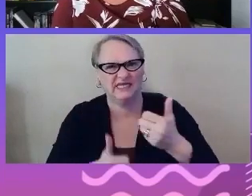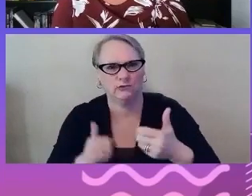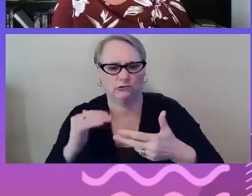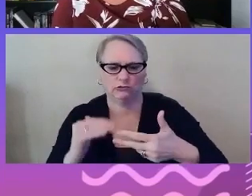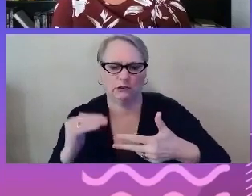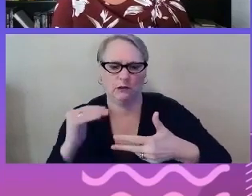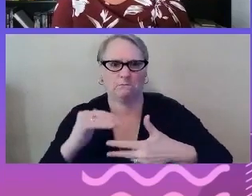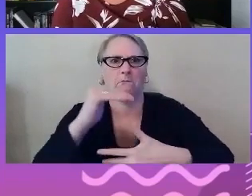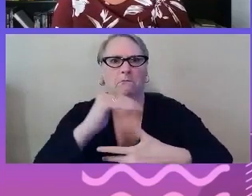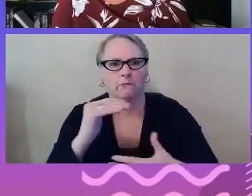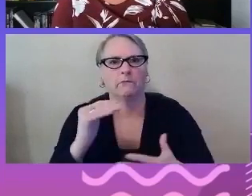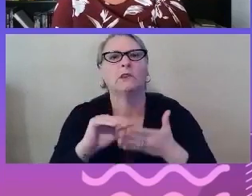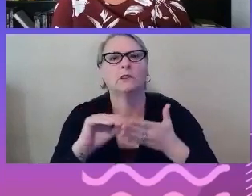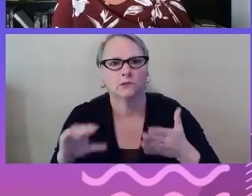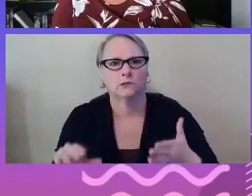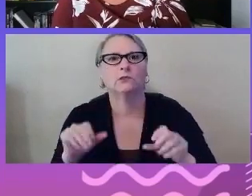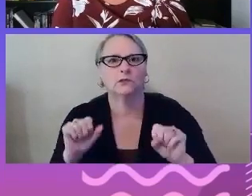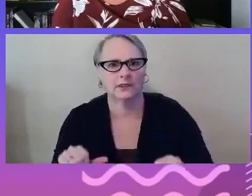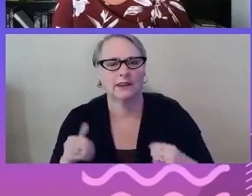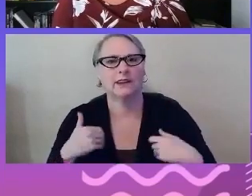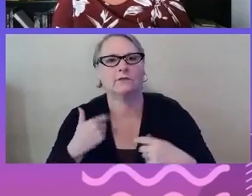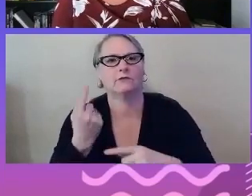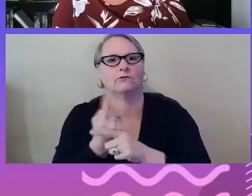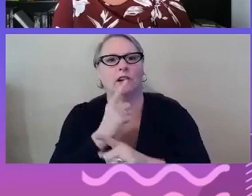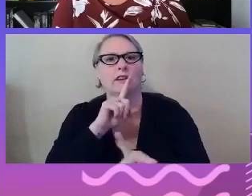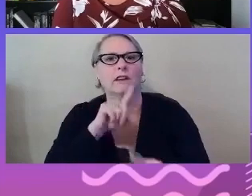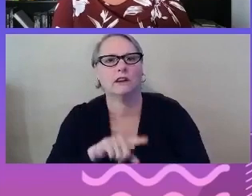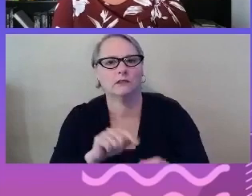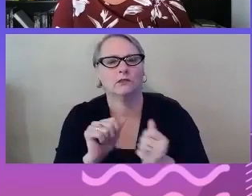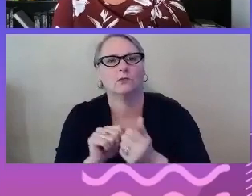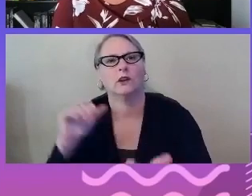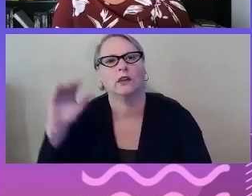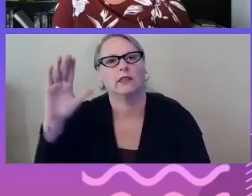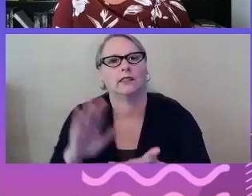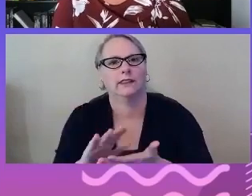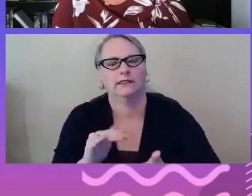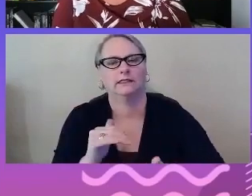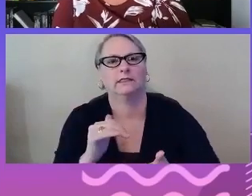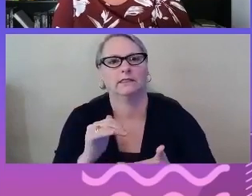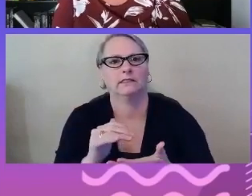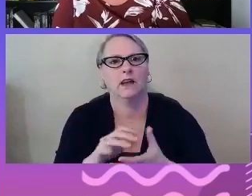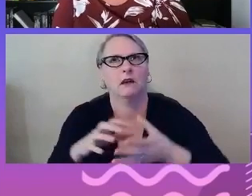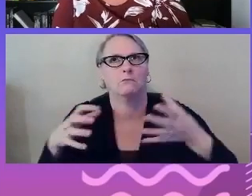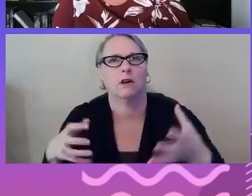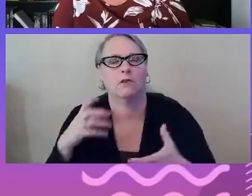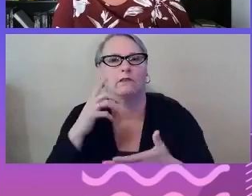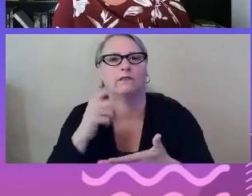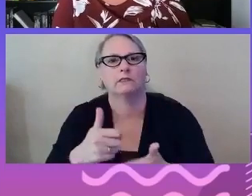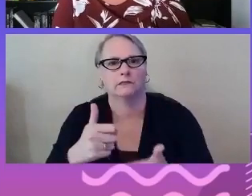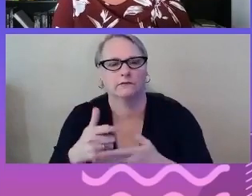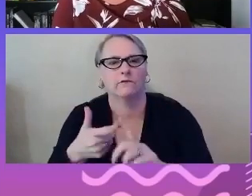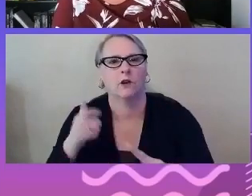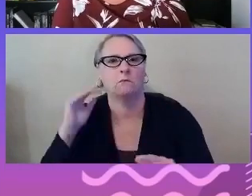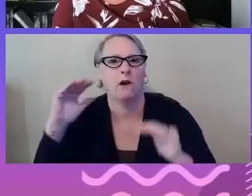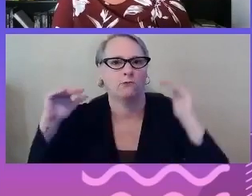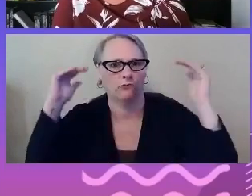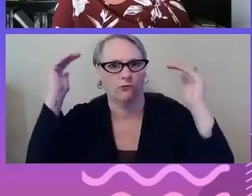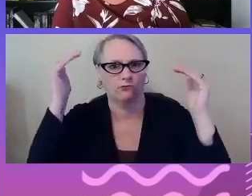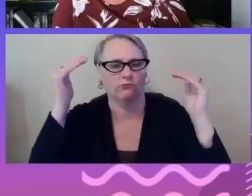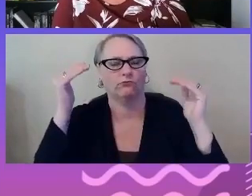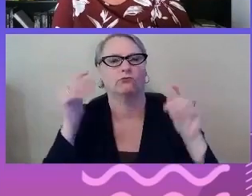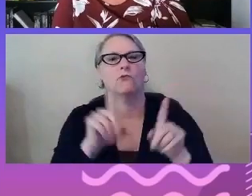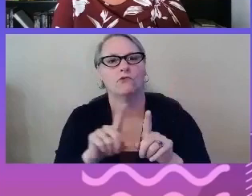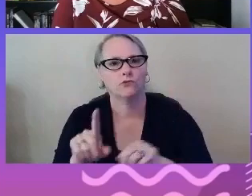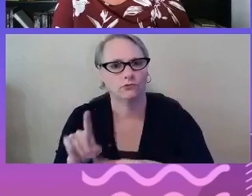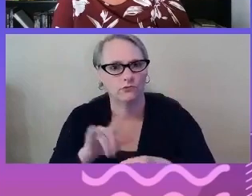able to have a correct answer with the least amount of assistance from an adult, while you're also simultaneously ensuring